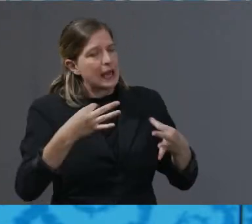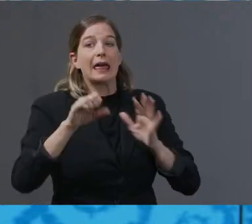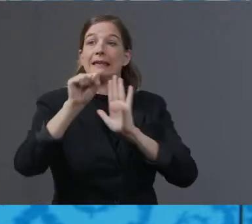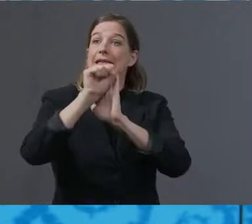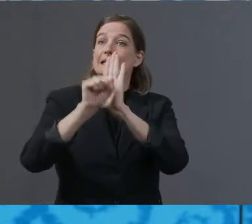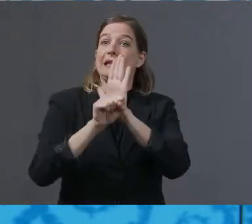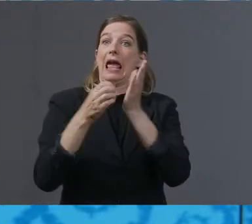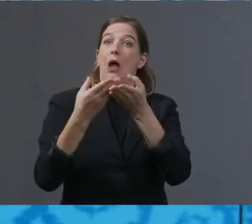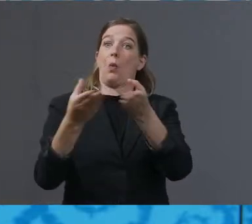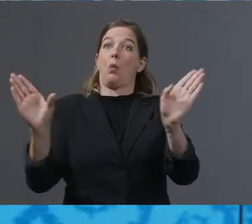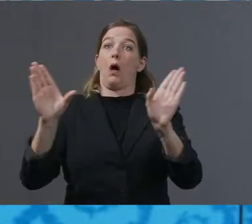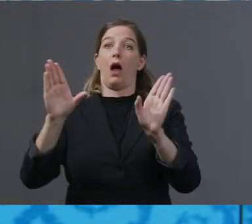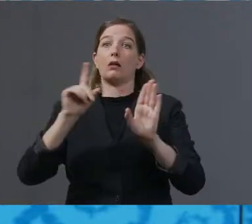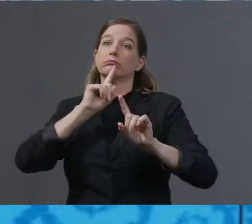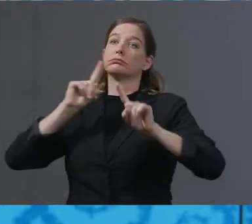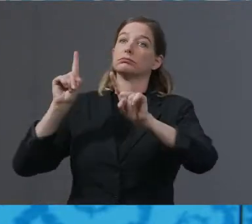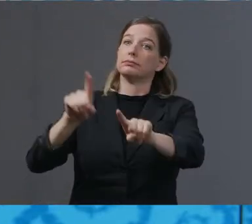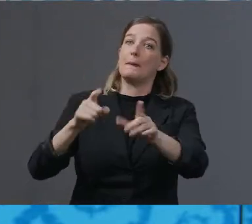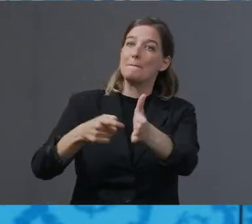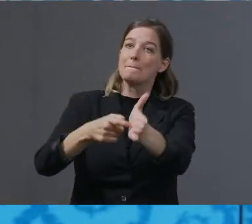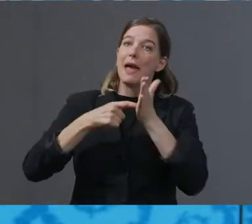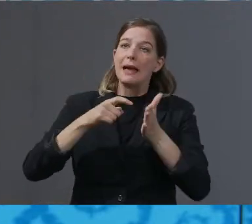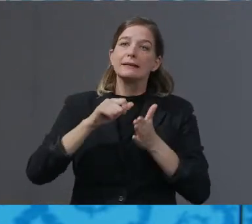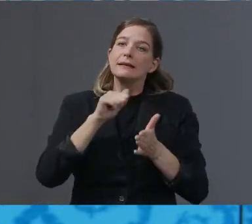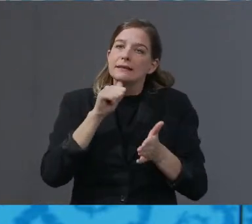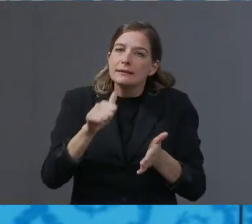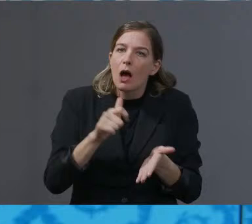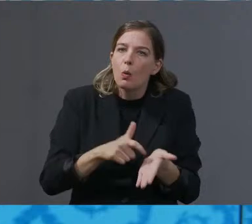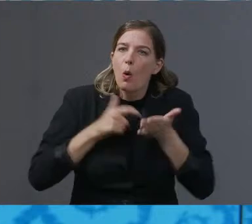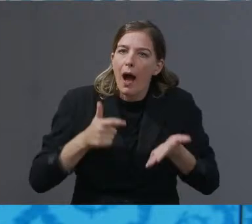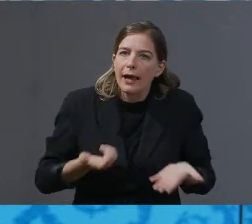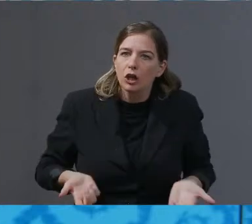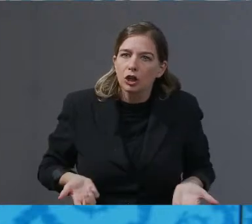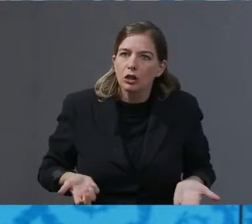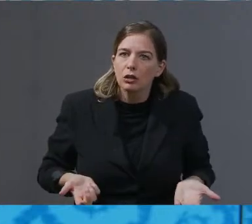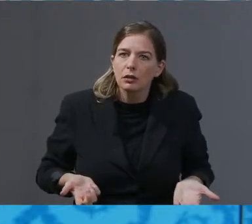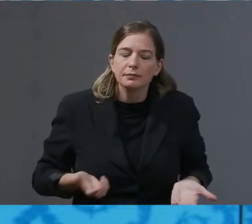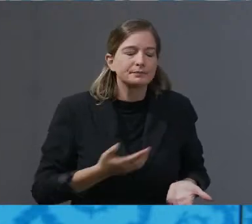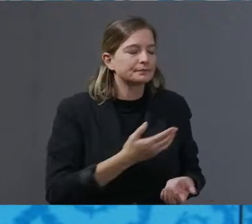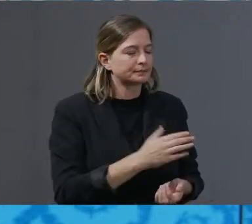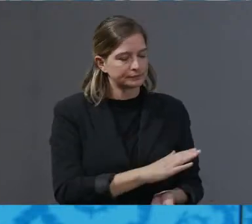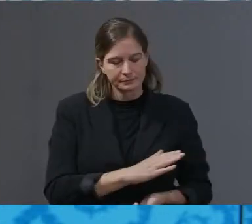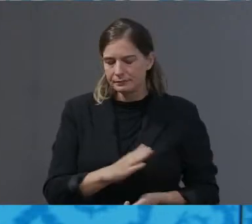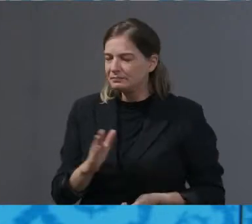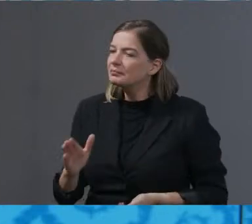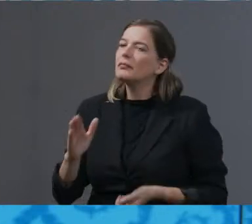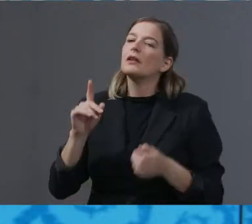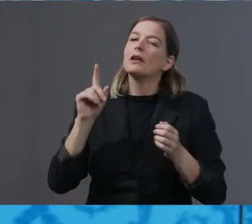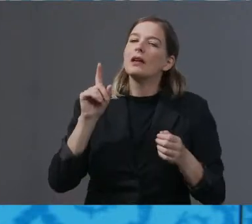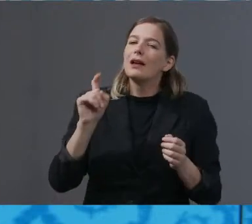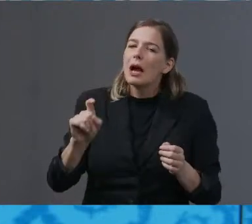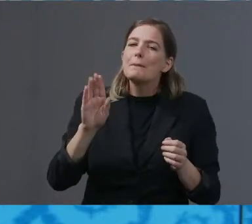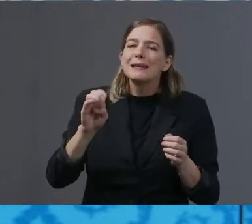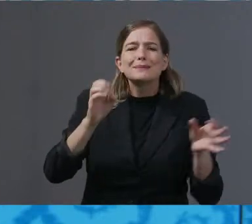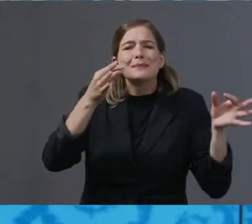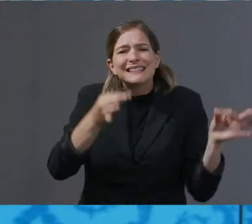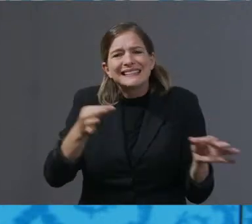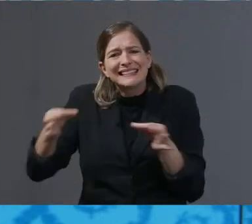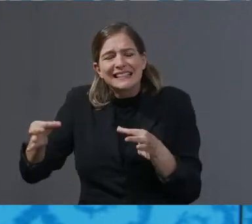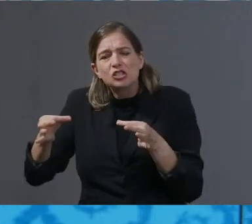is there will be other decisions that have to be made over the course of this public health